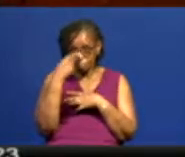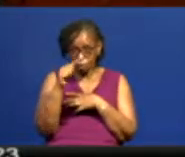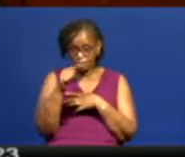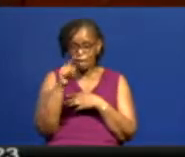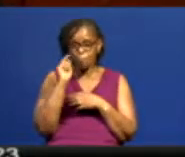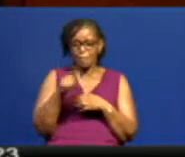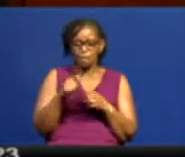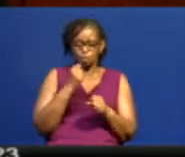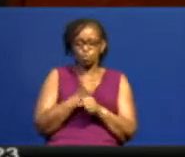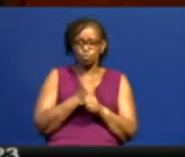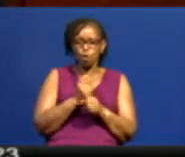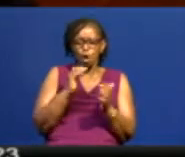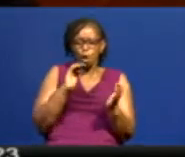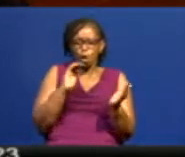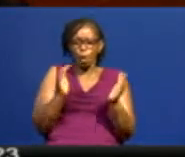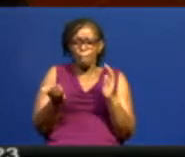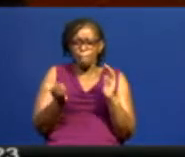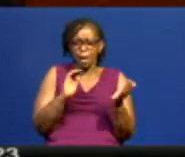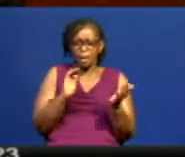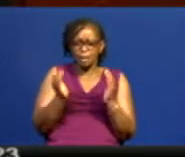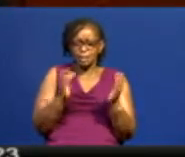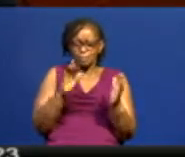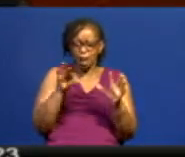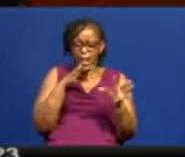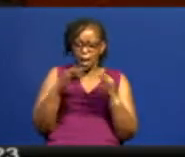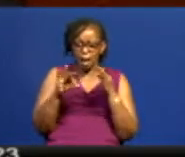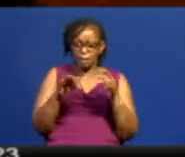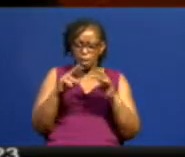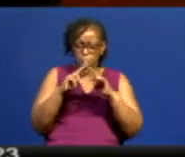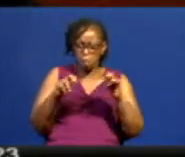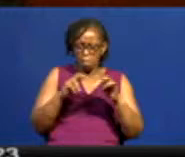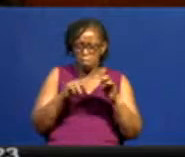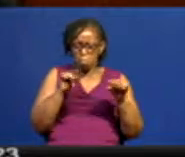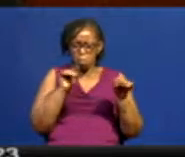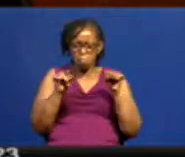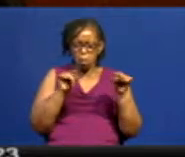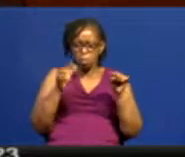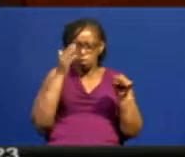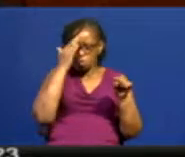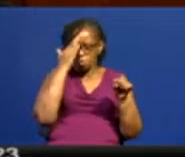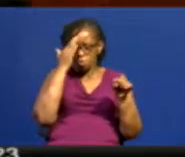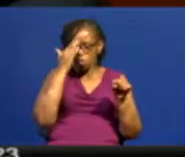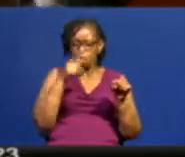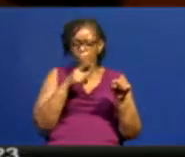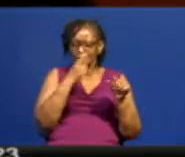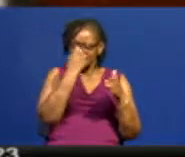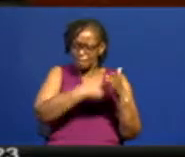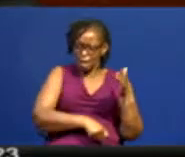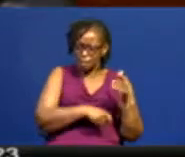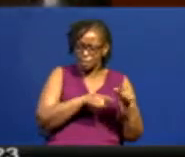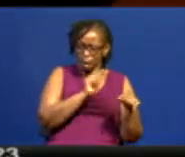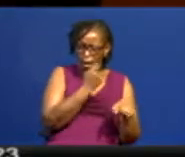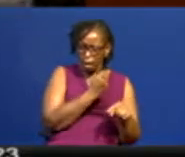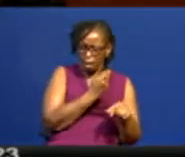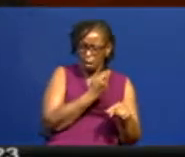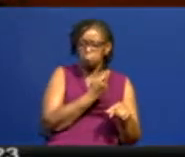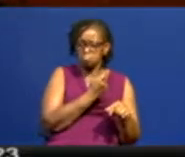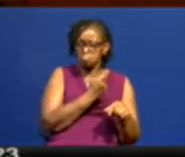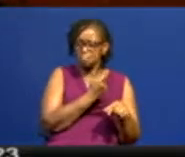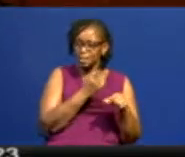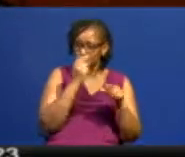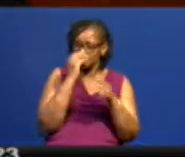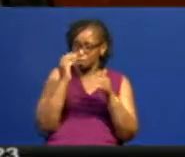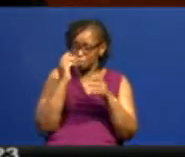comparative analysis, a comparative study, so that we know the kind of tax that we impose in Kenya must be